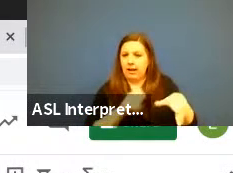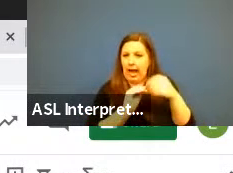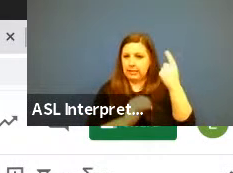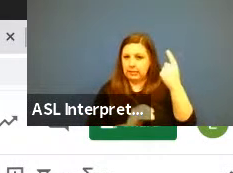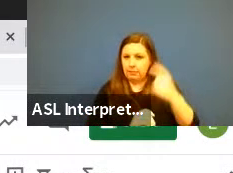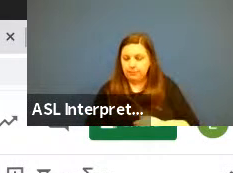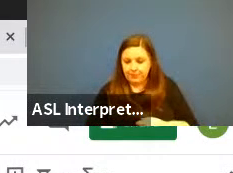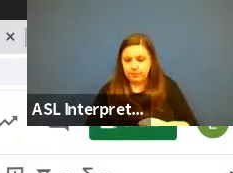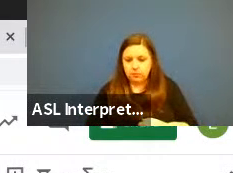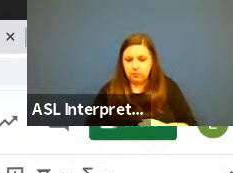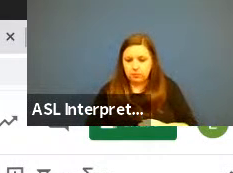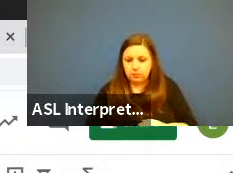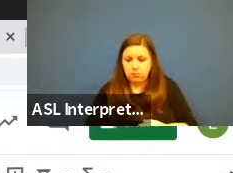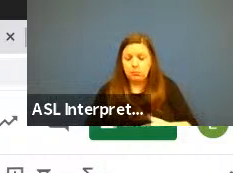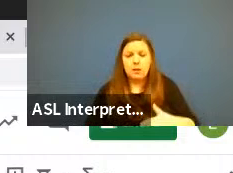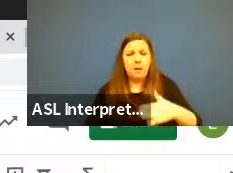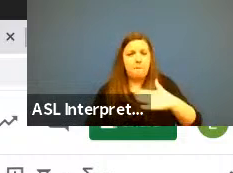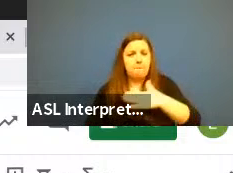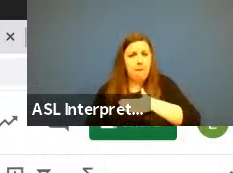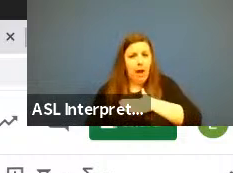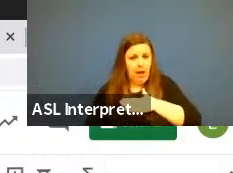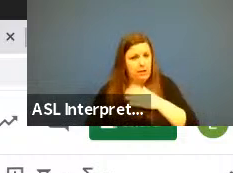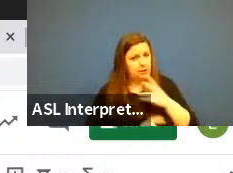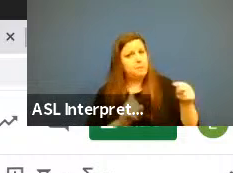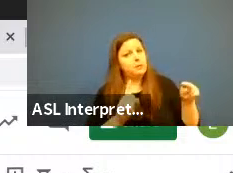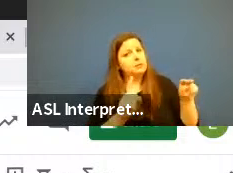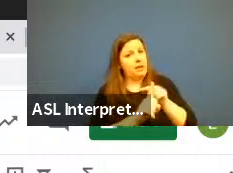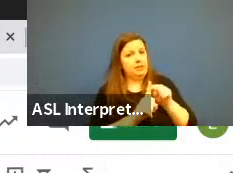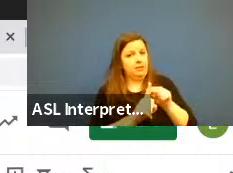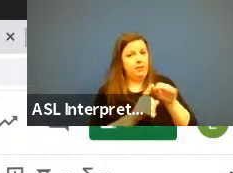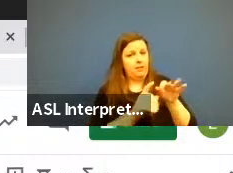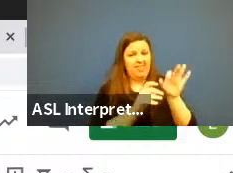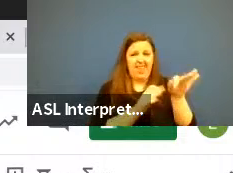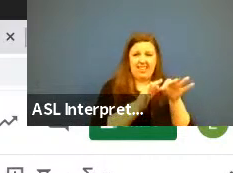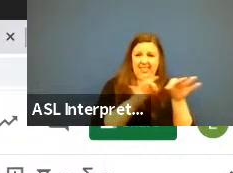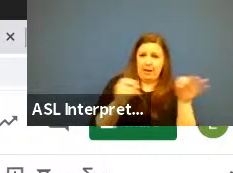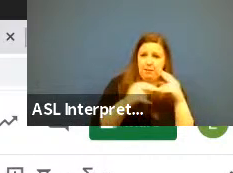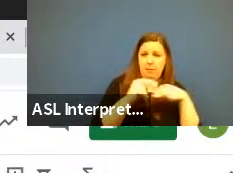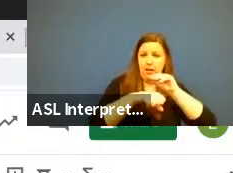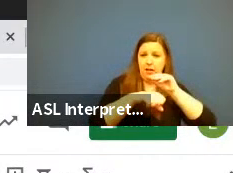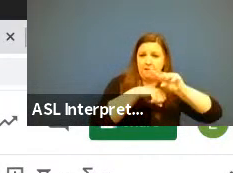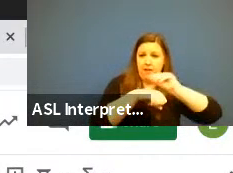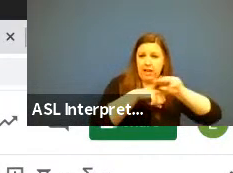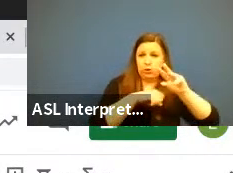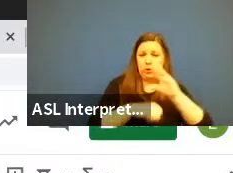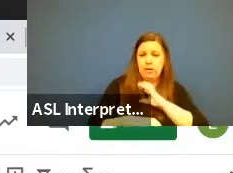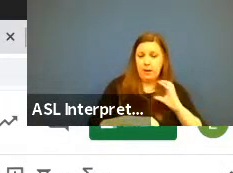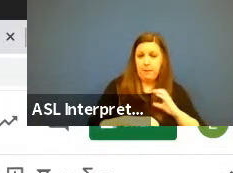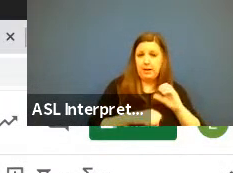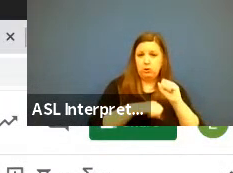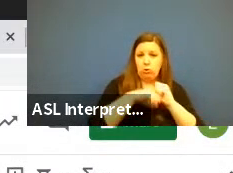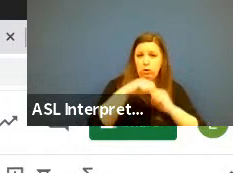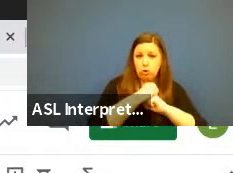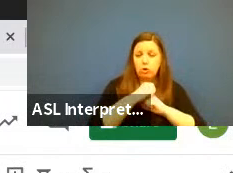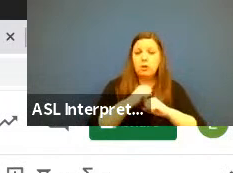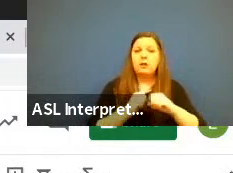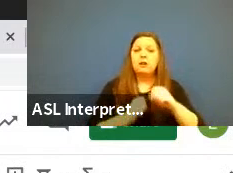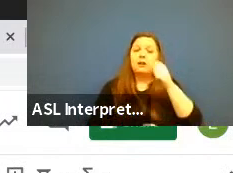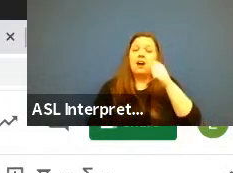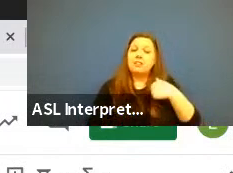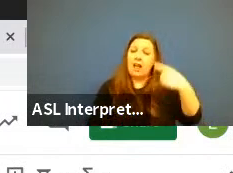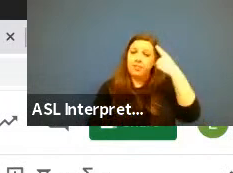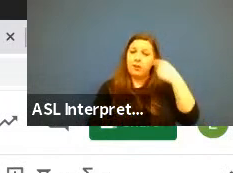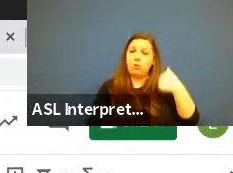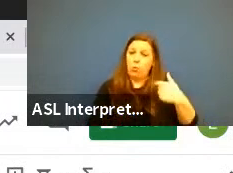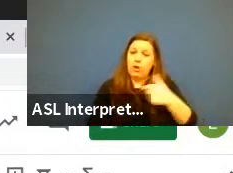this is just my take on this statement about the advisory committee structure, because I think we are talking about